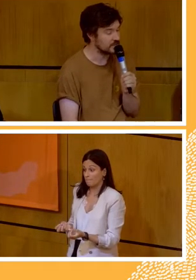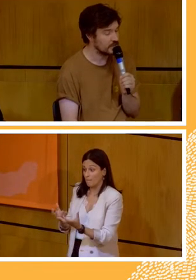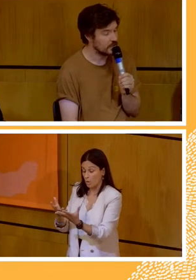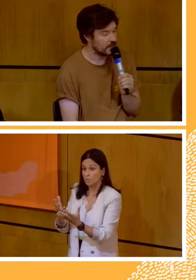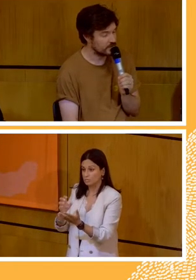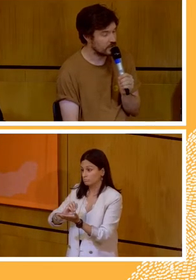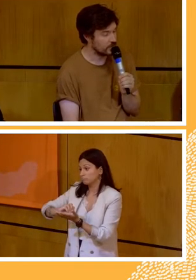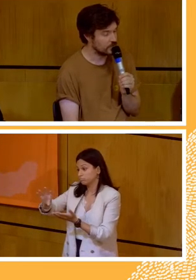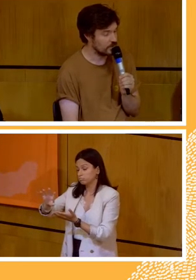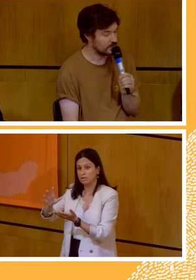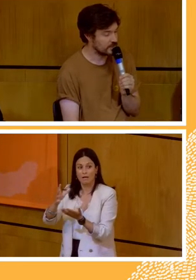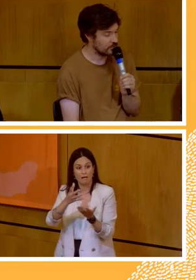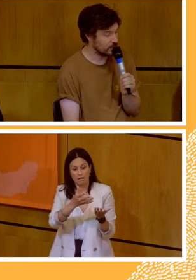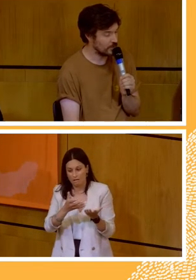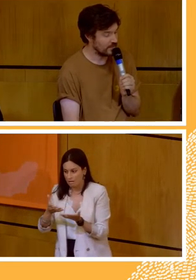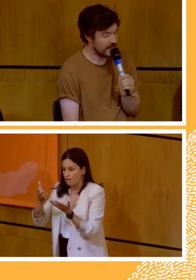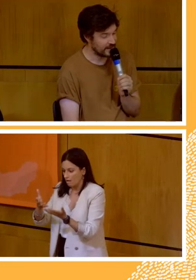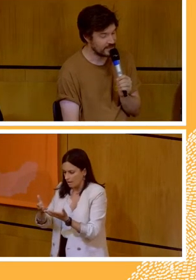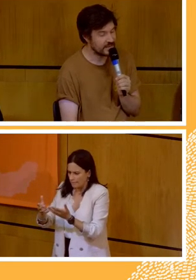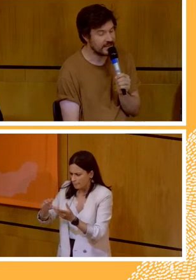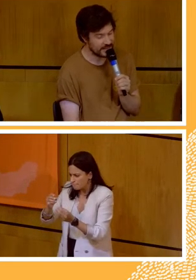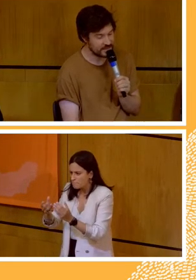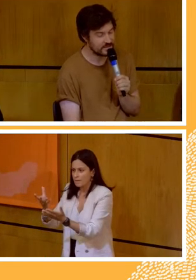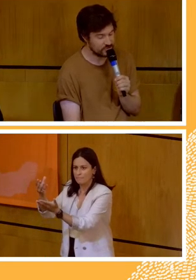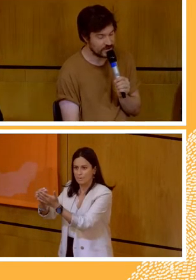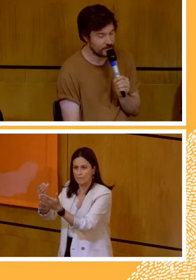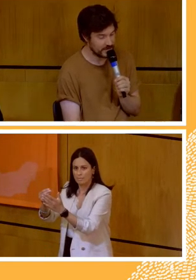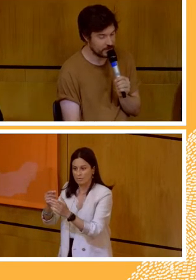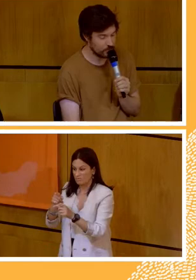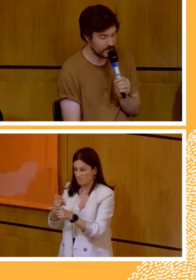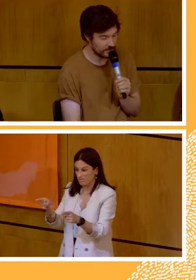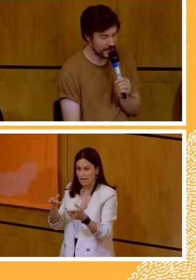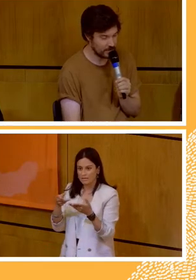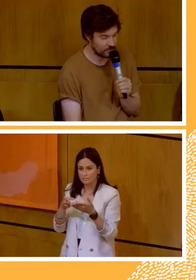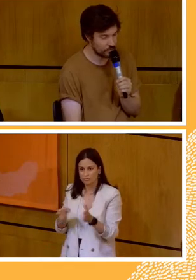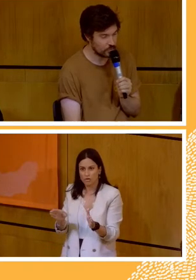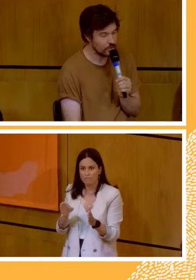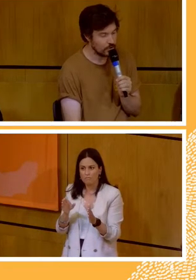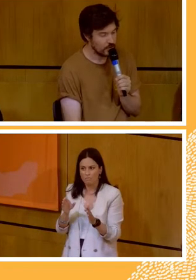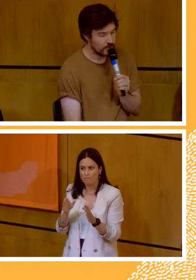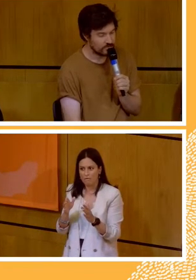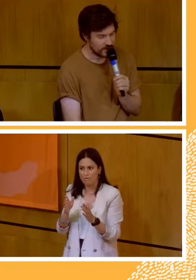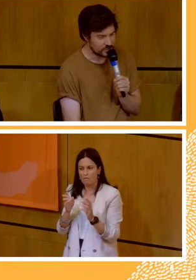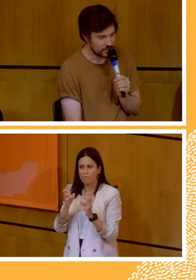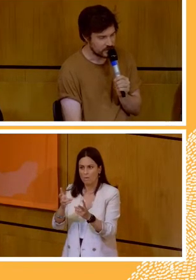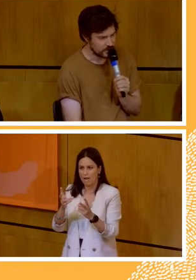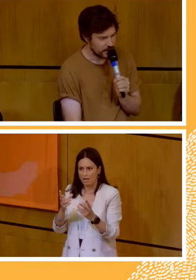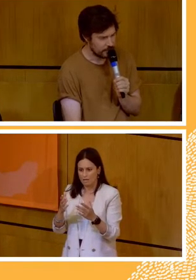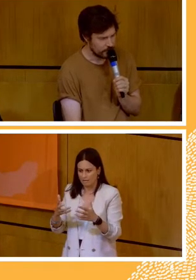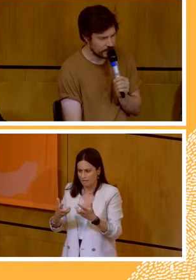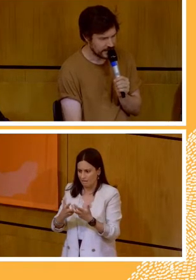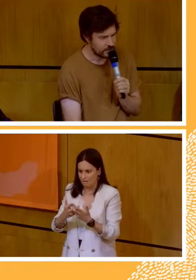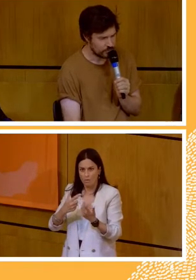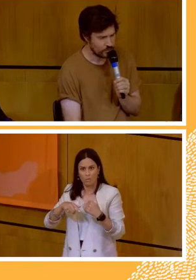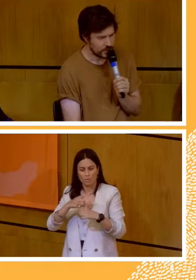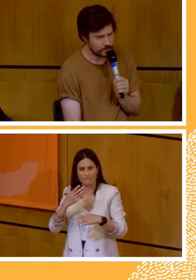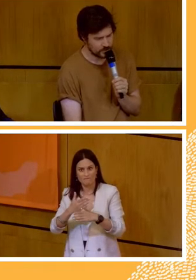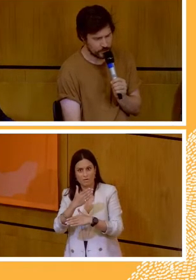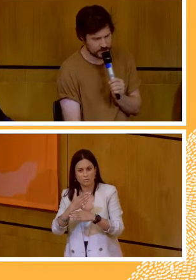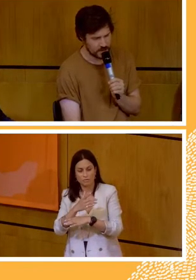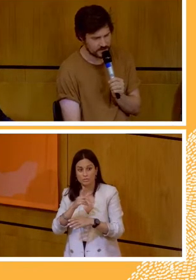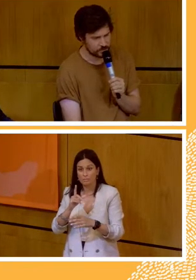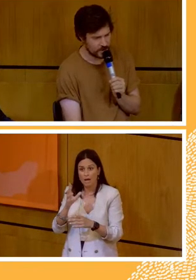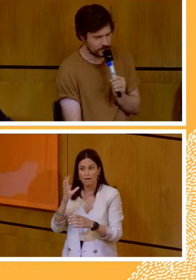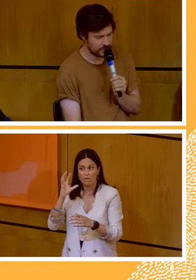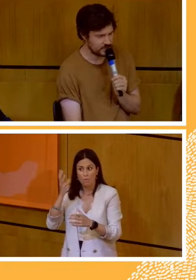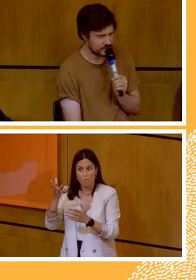guys, and so it's kind of built like that. And I think like that's generally a really powerful function, again, of audio, but